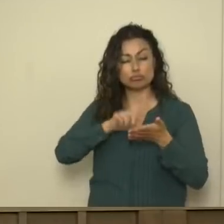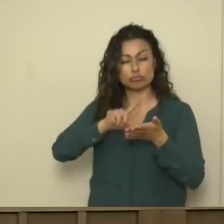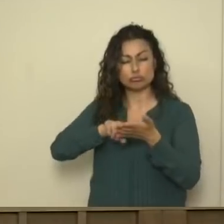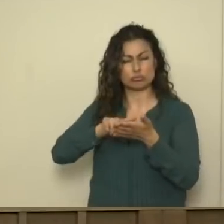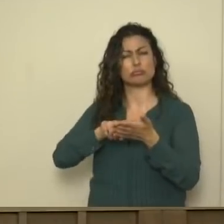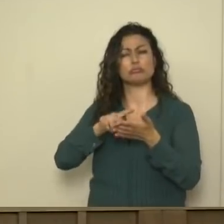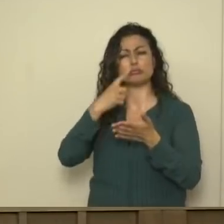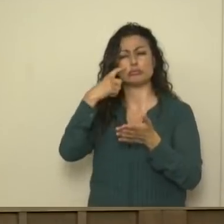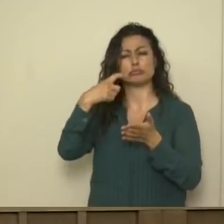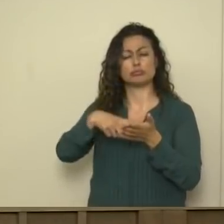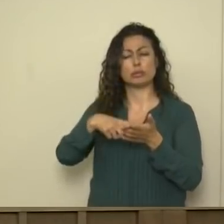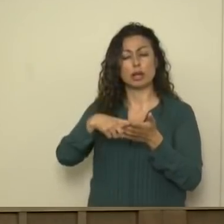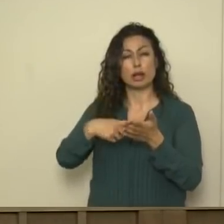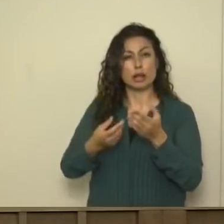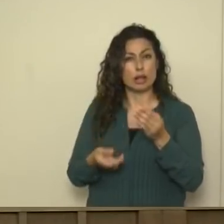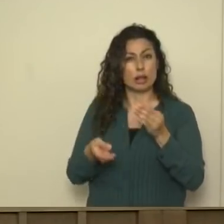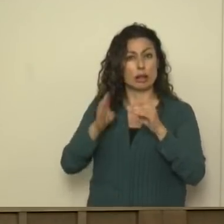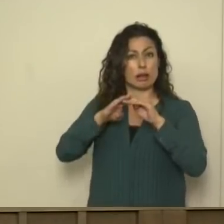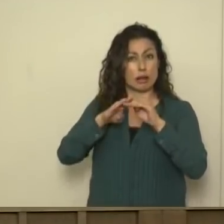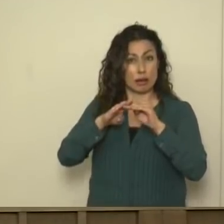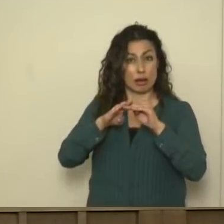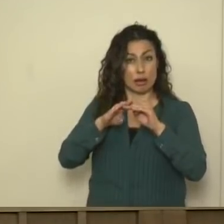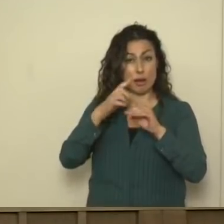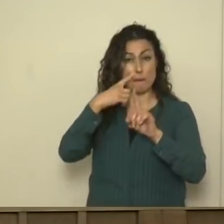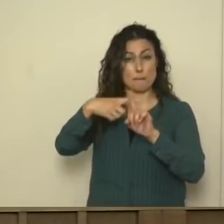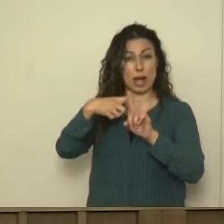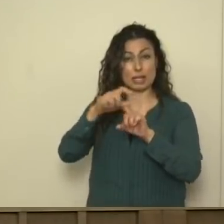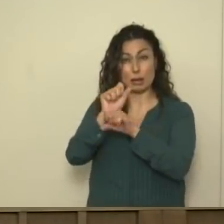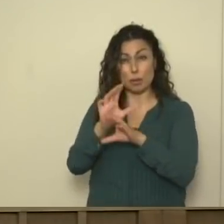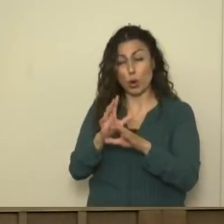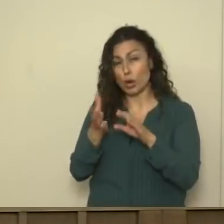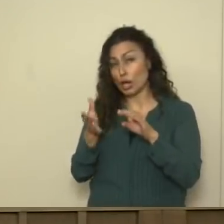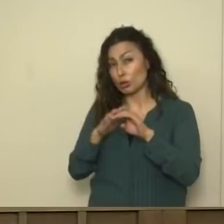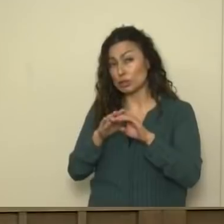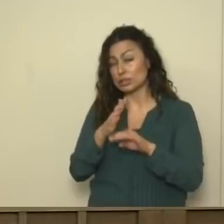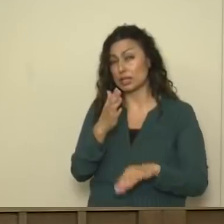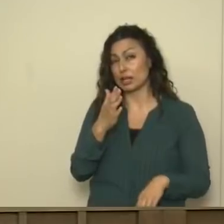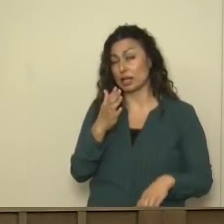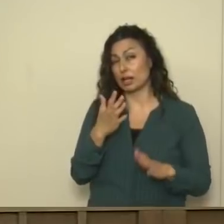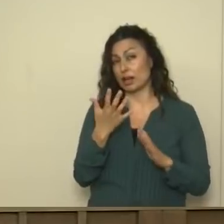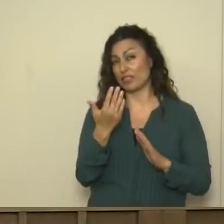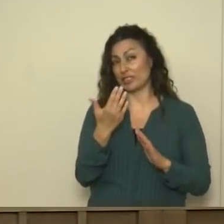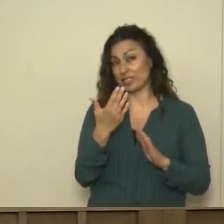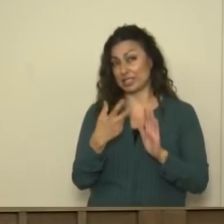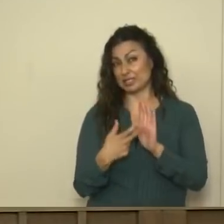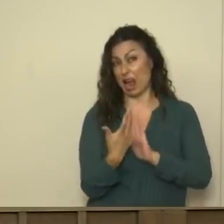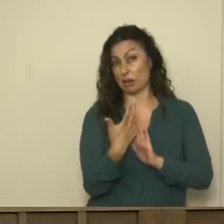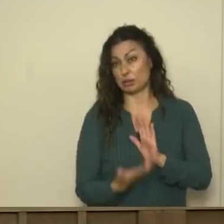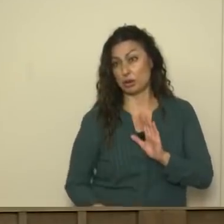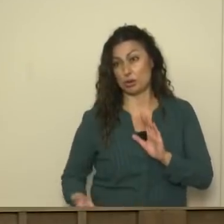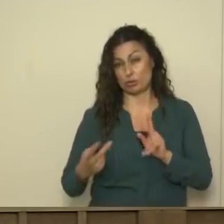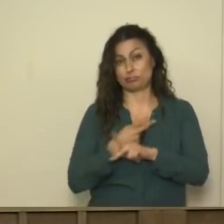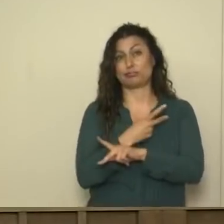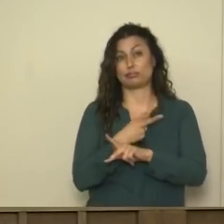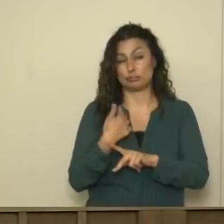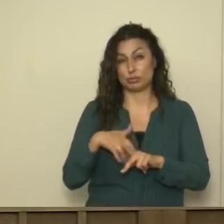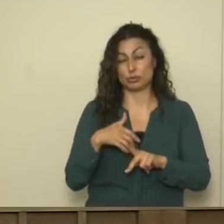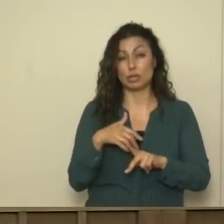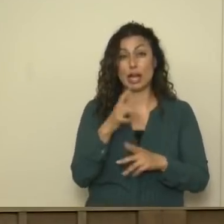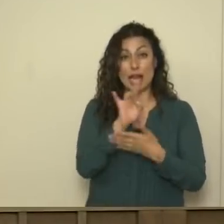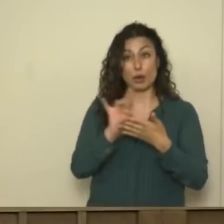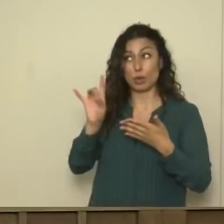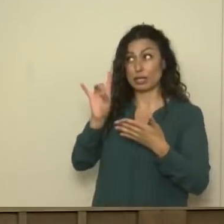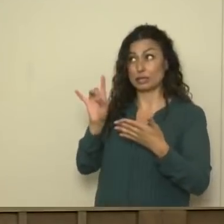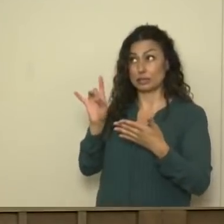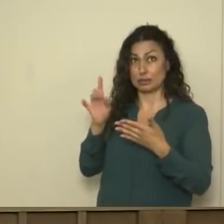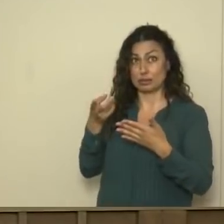in positive employees at restaurants has increased 15-fold. So going back 8 weeks ago, we didn't